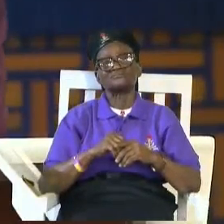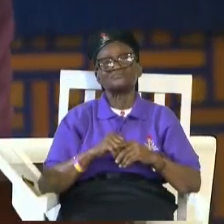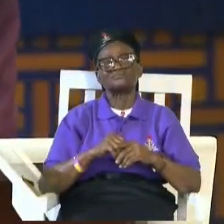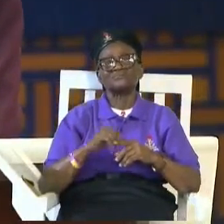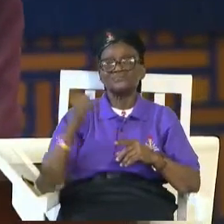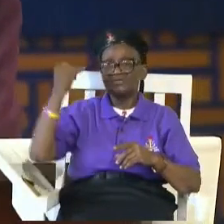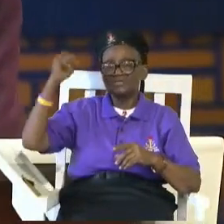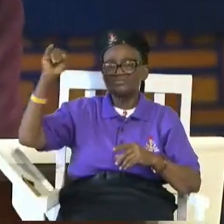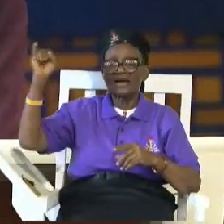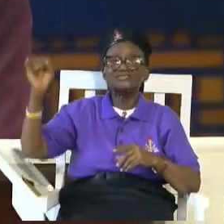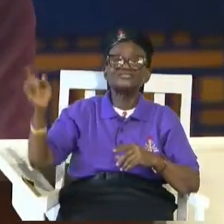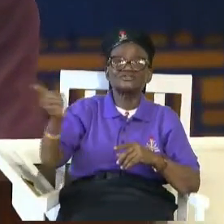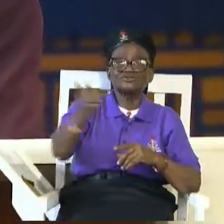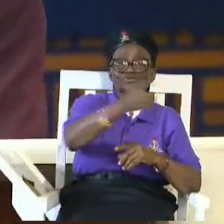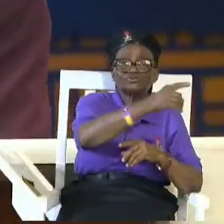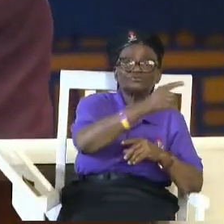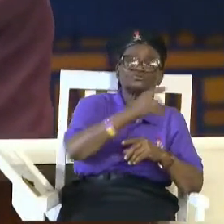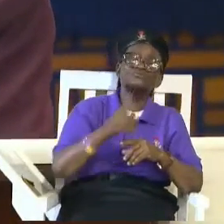Imagine you